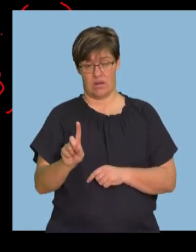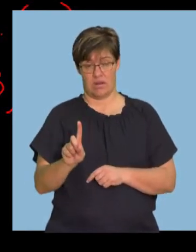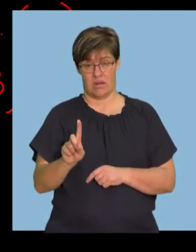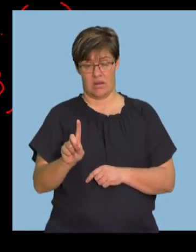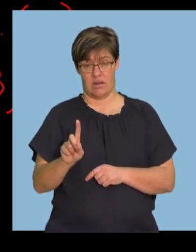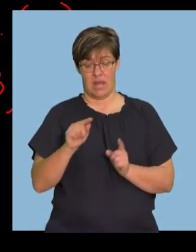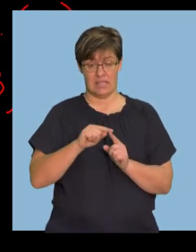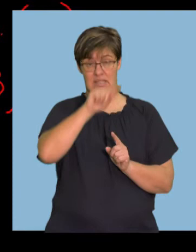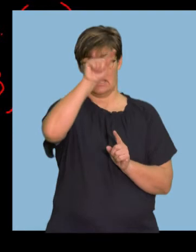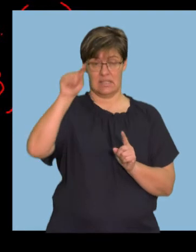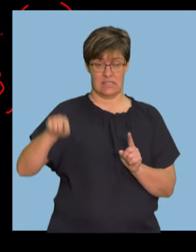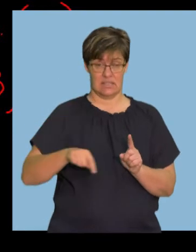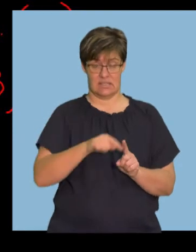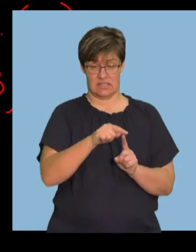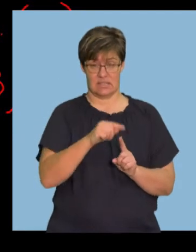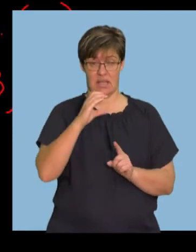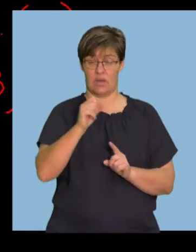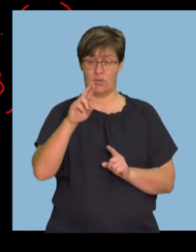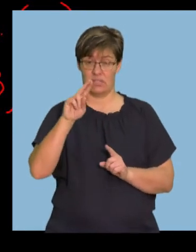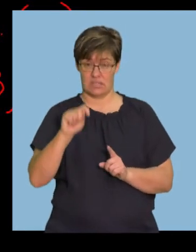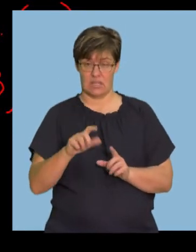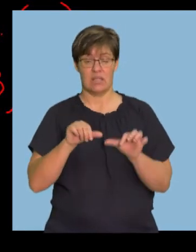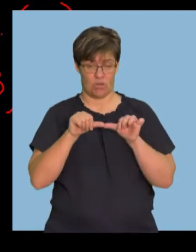So if this is a series, current